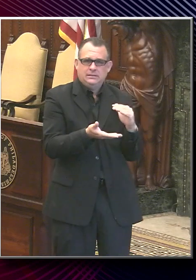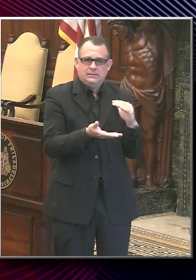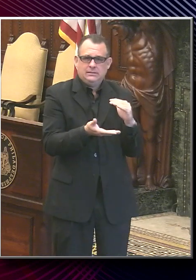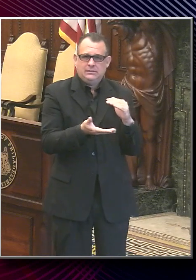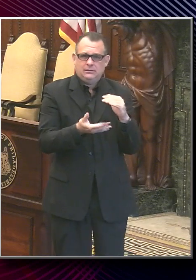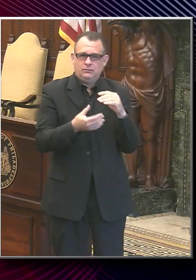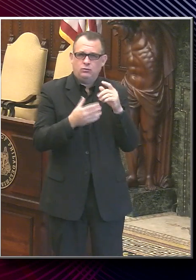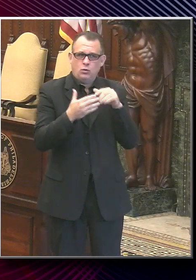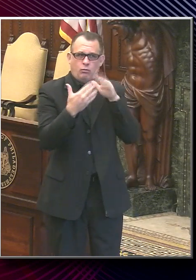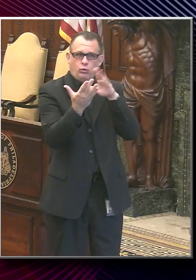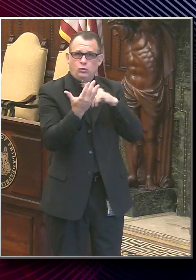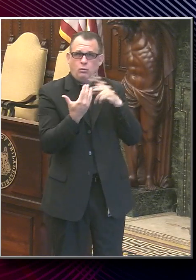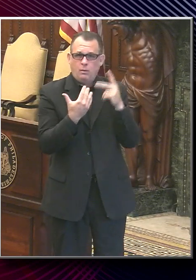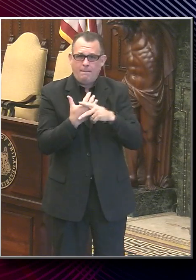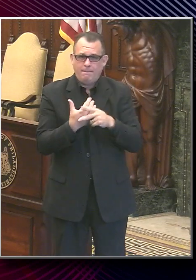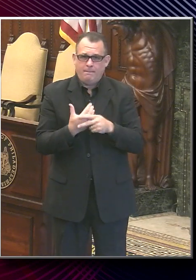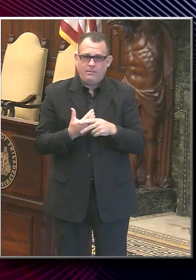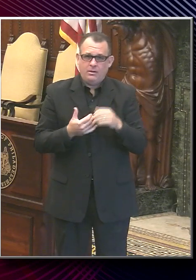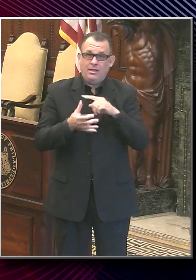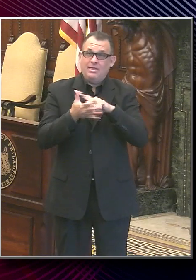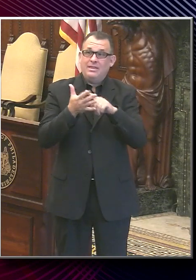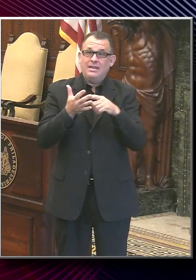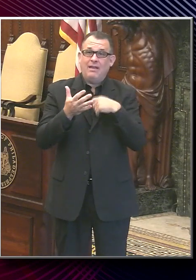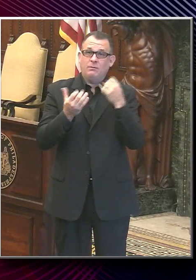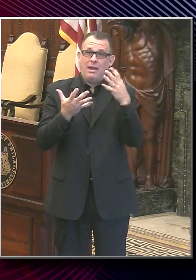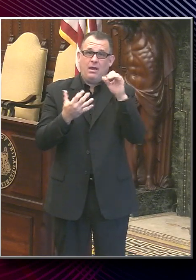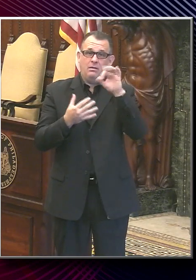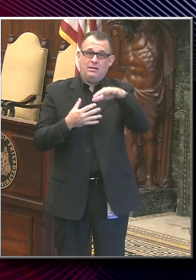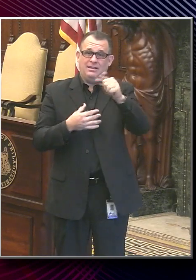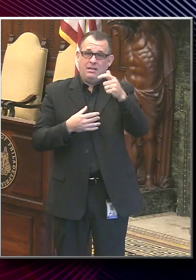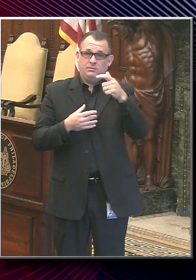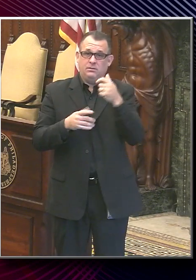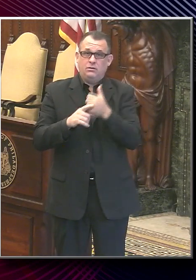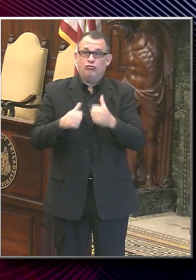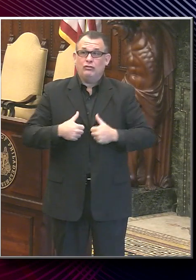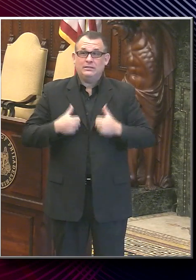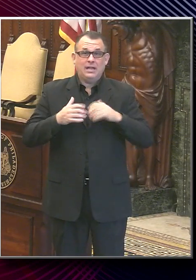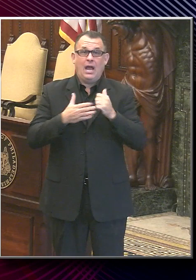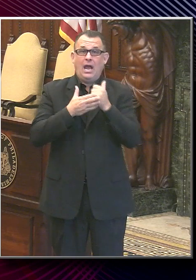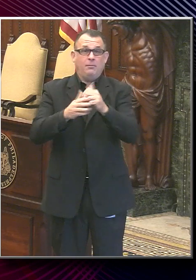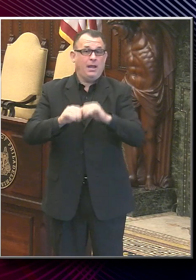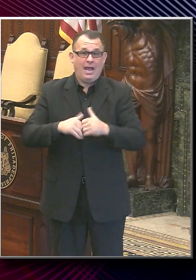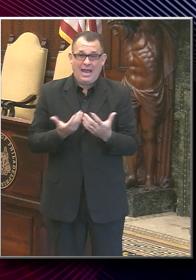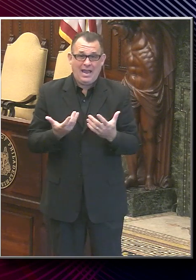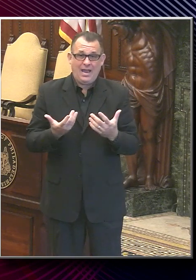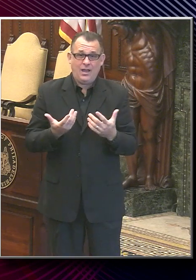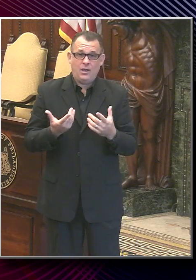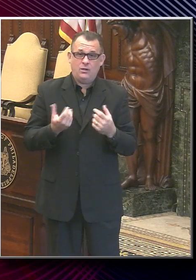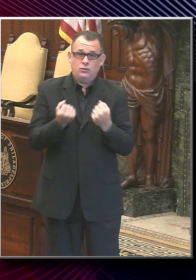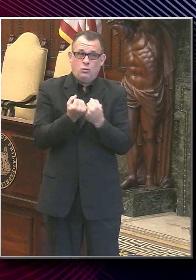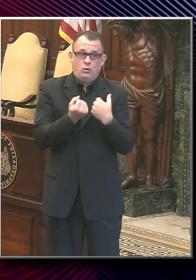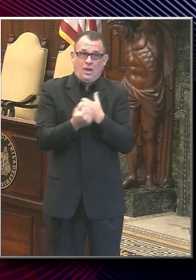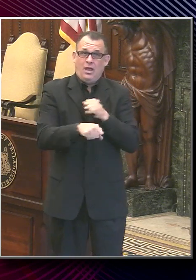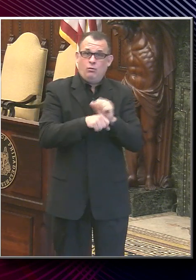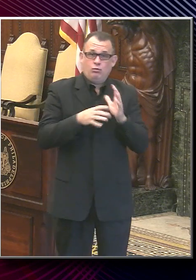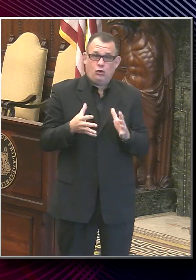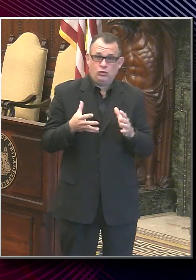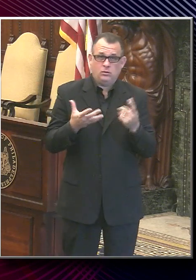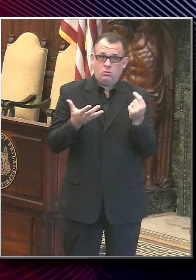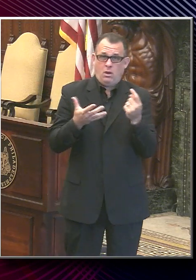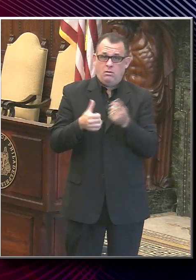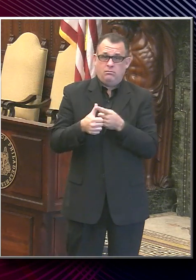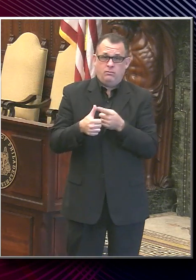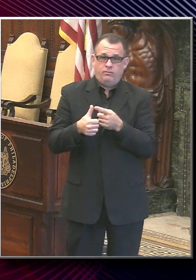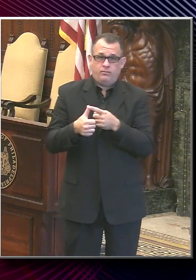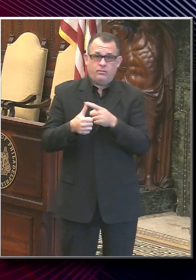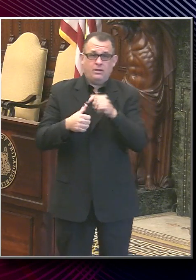how residents can help curb their waste, which helps with reducing delays and supports our employees. Among them are these tips. Set